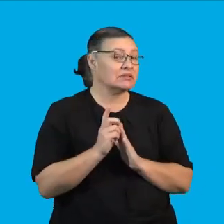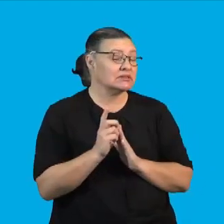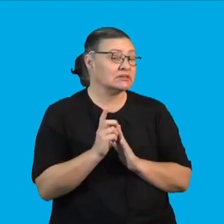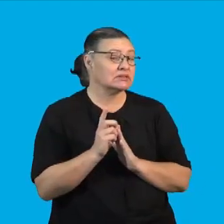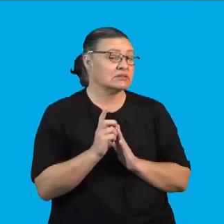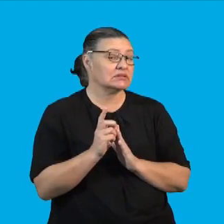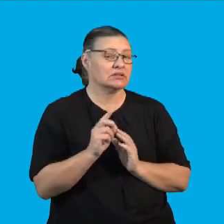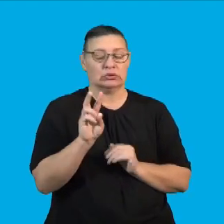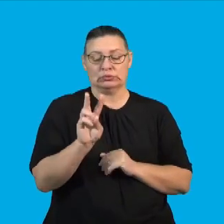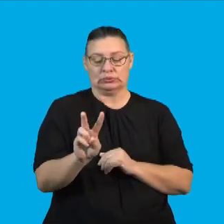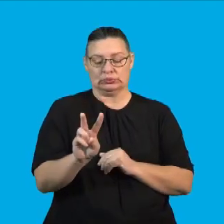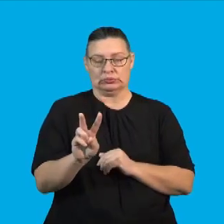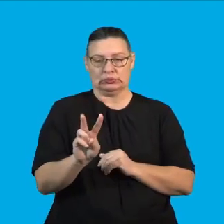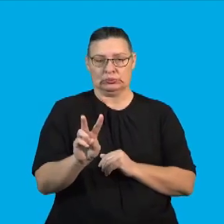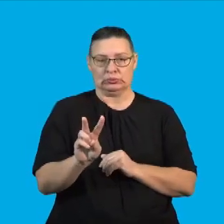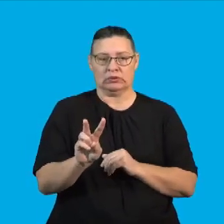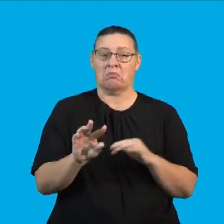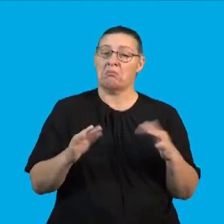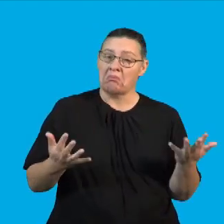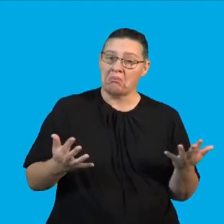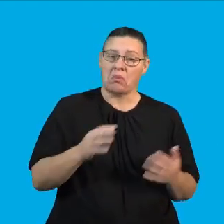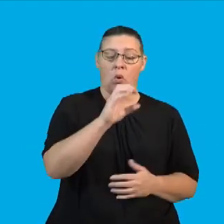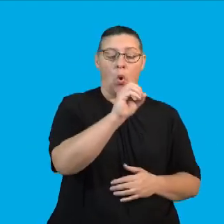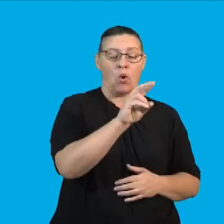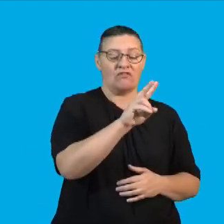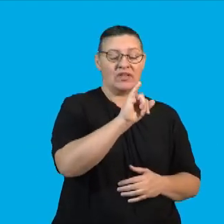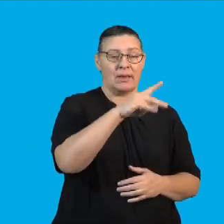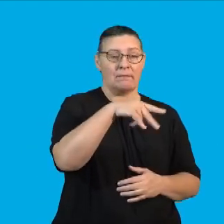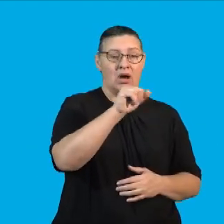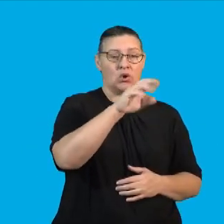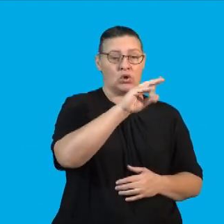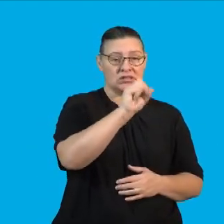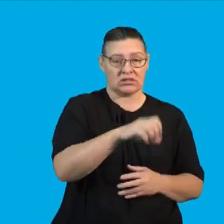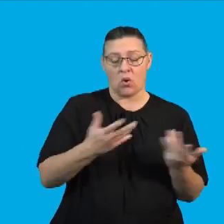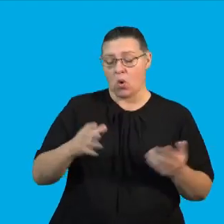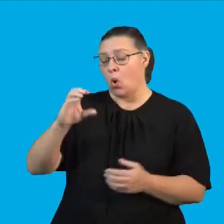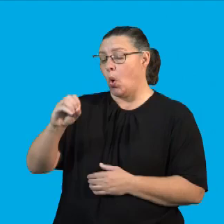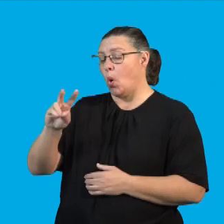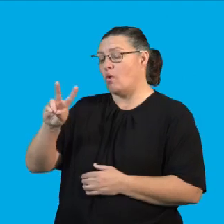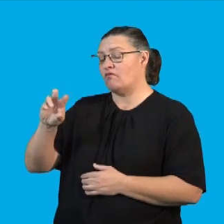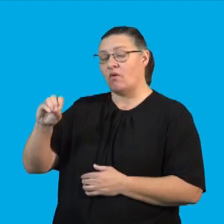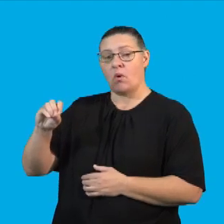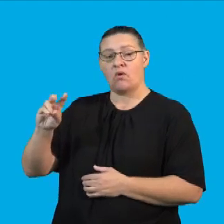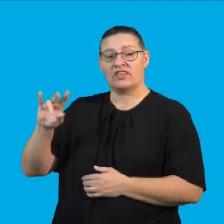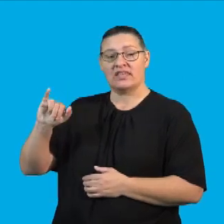and the type of development, there are two types. It's either we have oviparous or